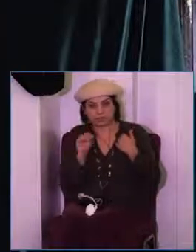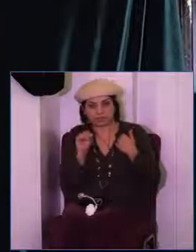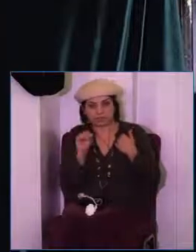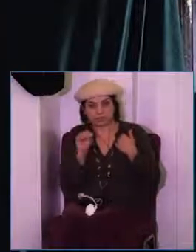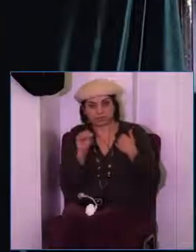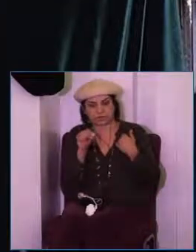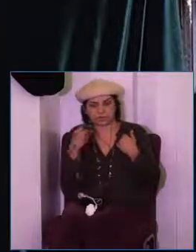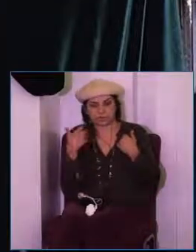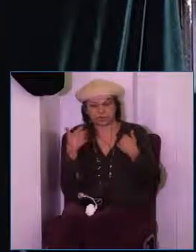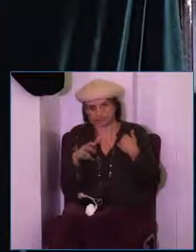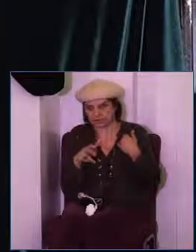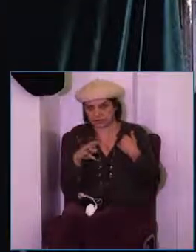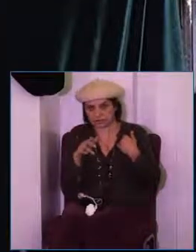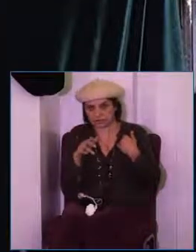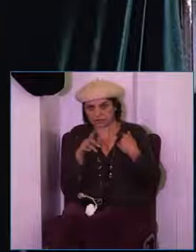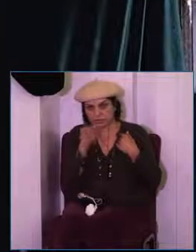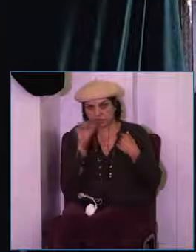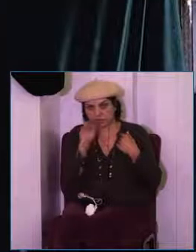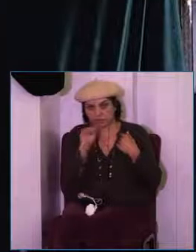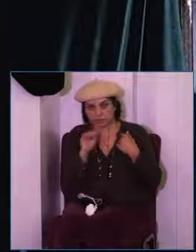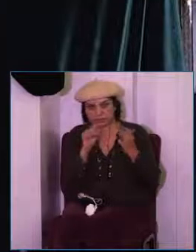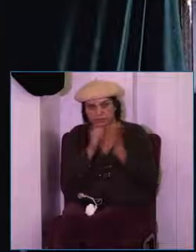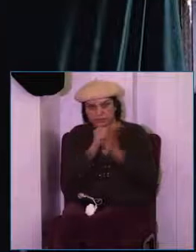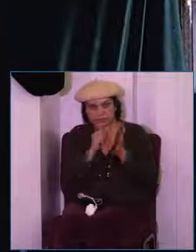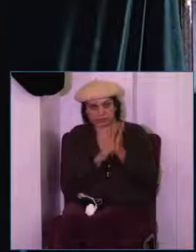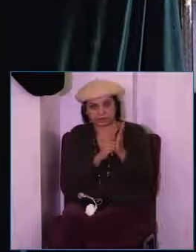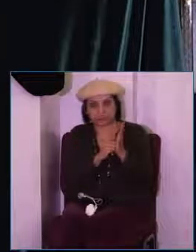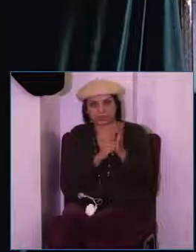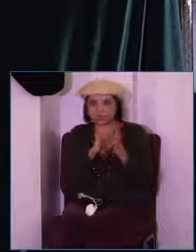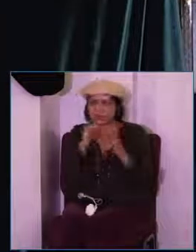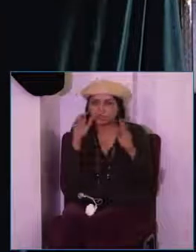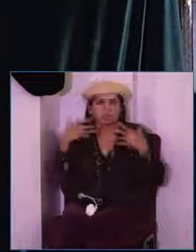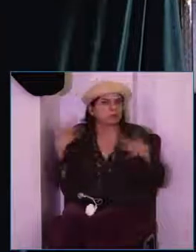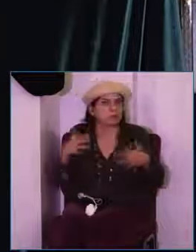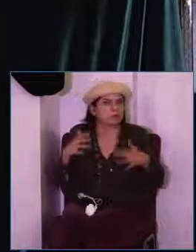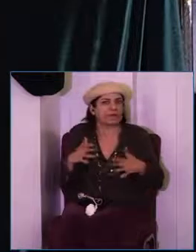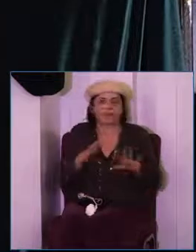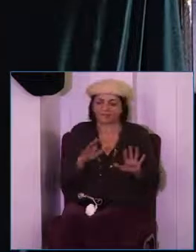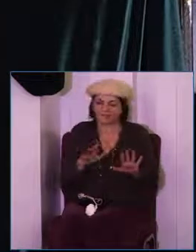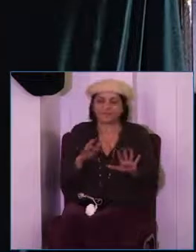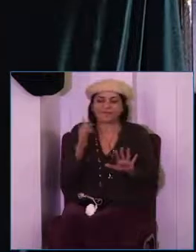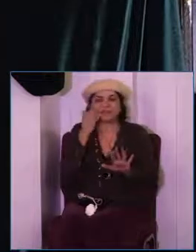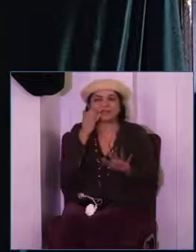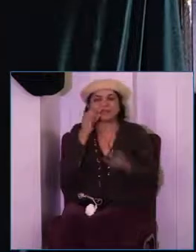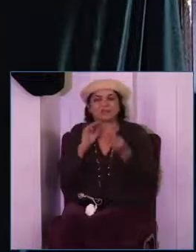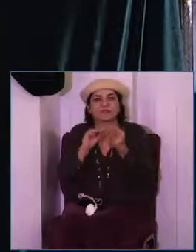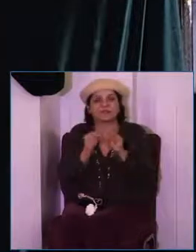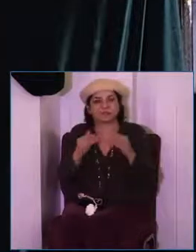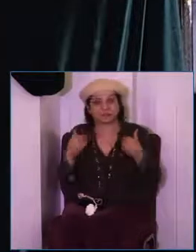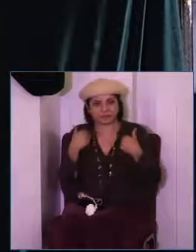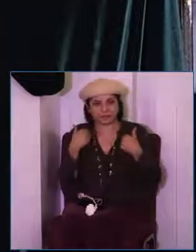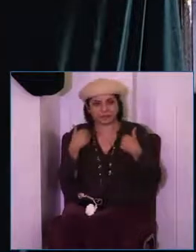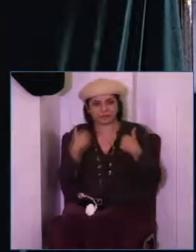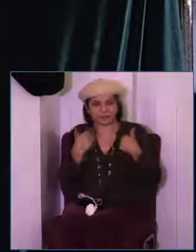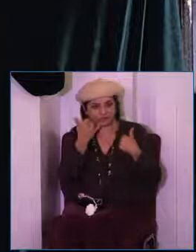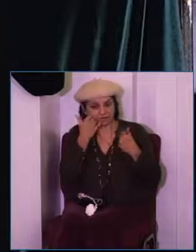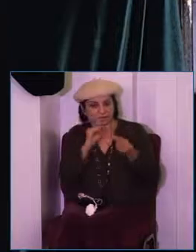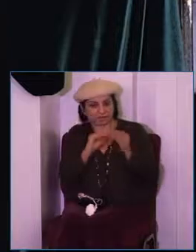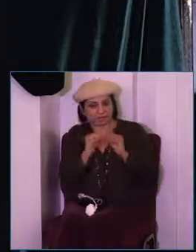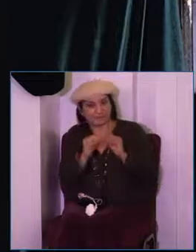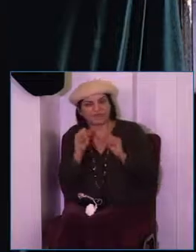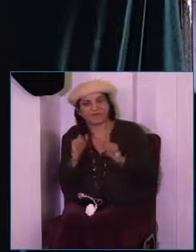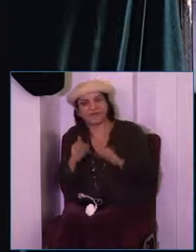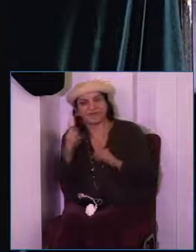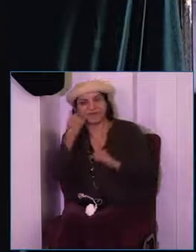don't want a Zoom account, well, don't panic. There's actually a phone number there, and you can phone in. So